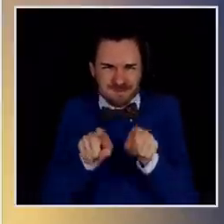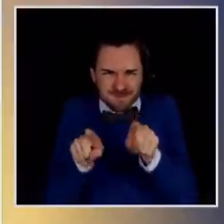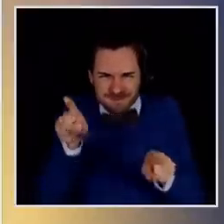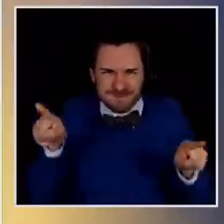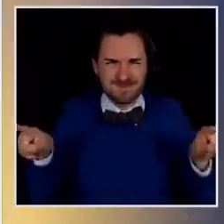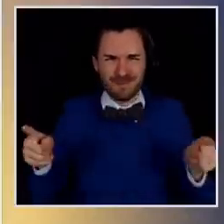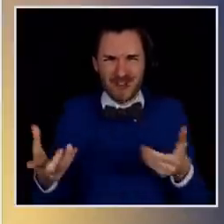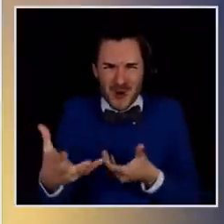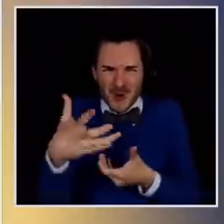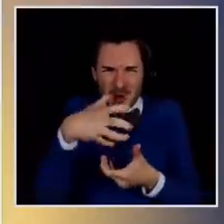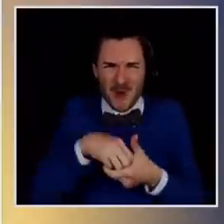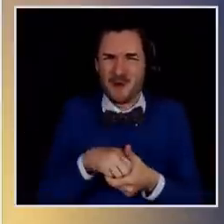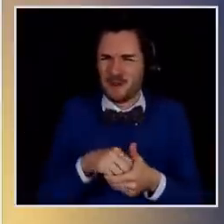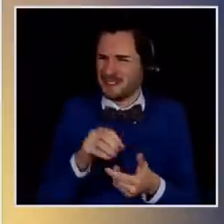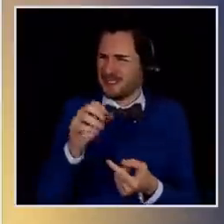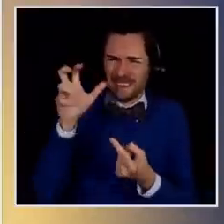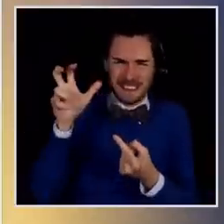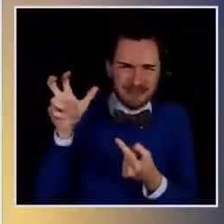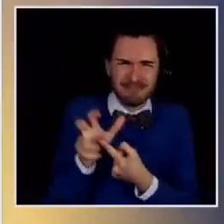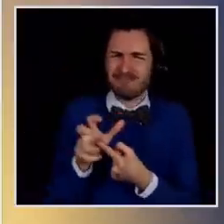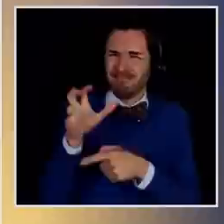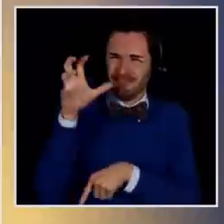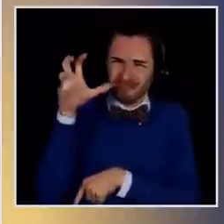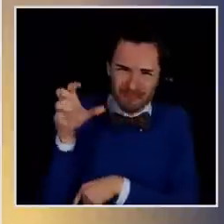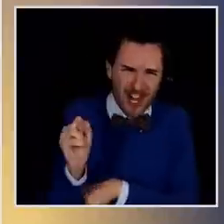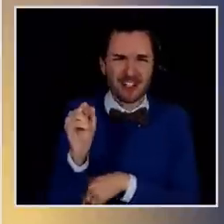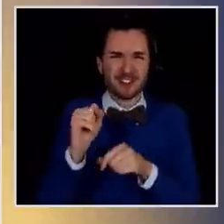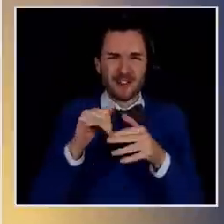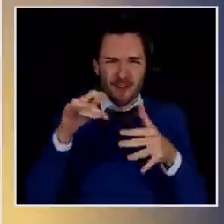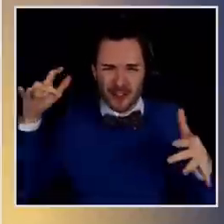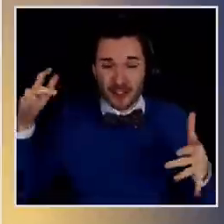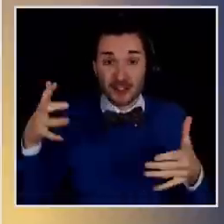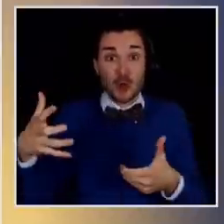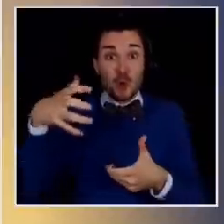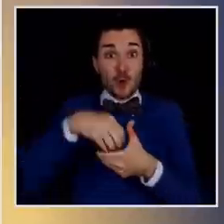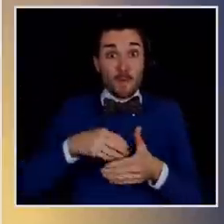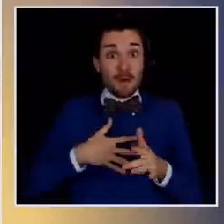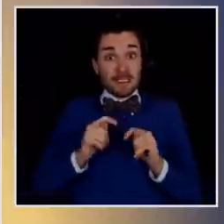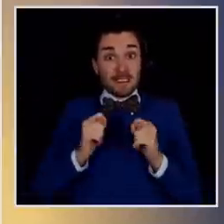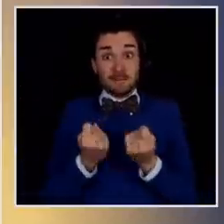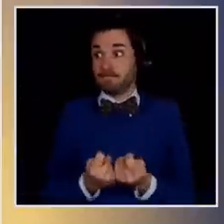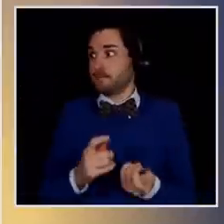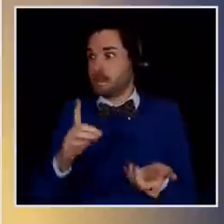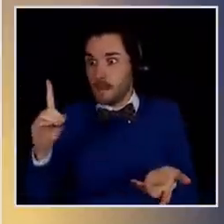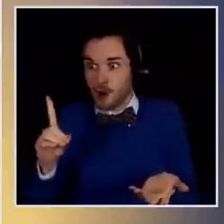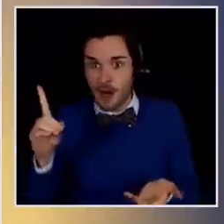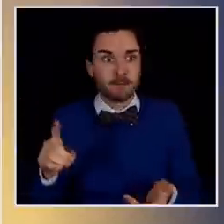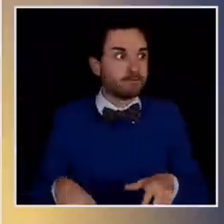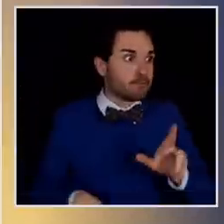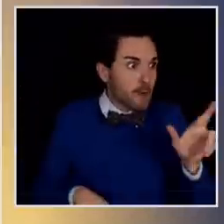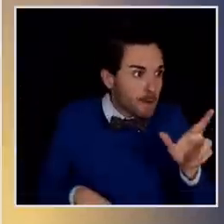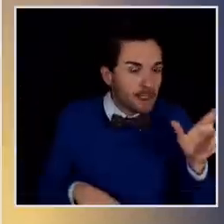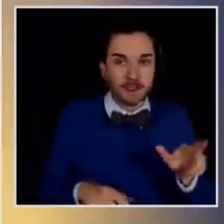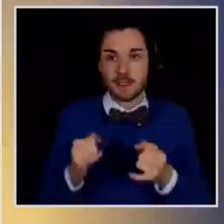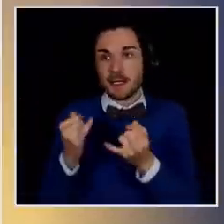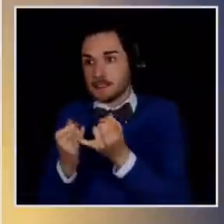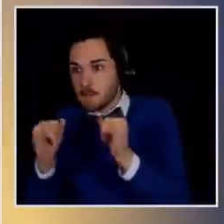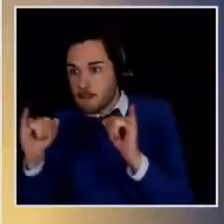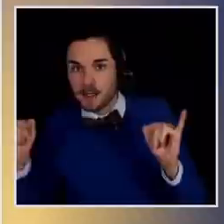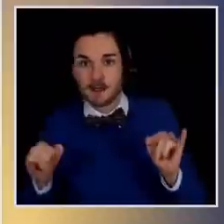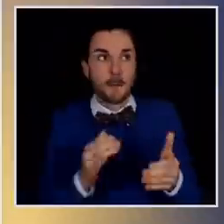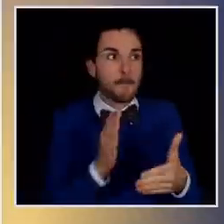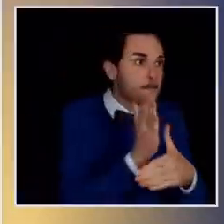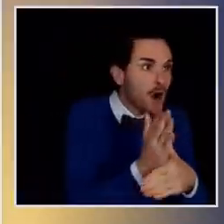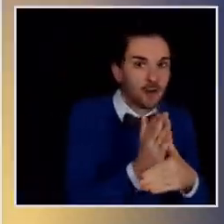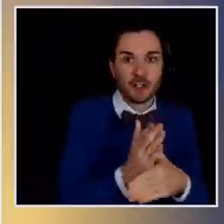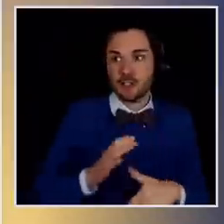diverse coalition in history. Democrats, Republicans, independents, progressives, moderates, conservatives, young,